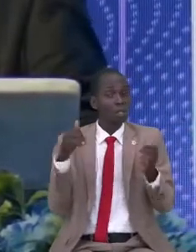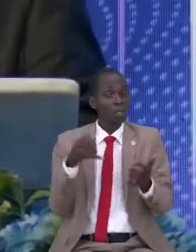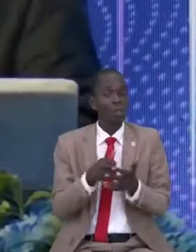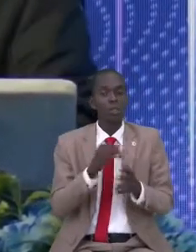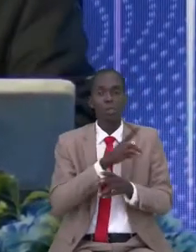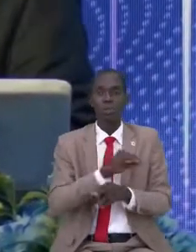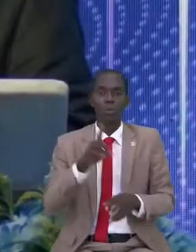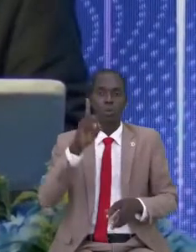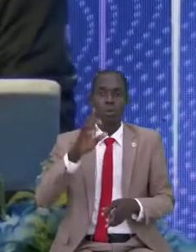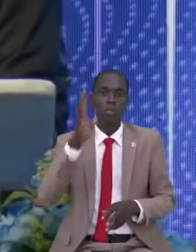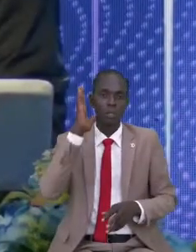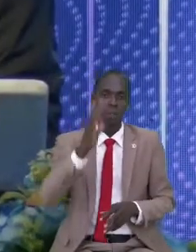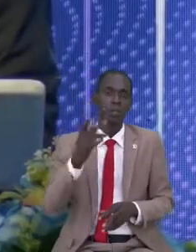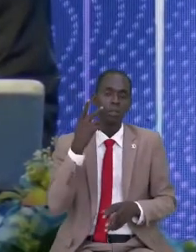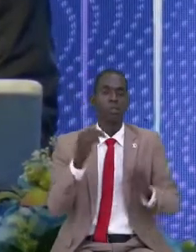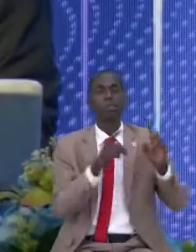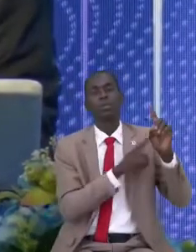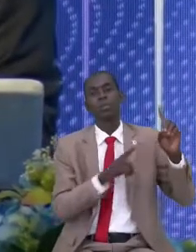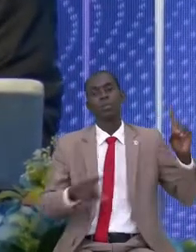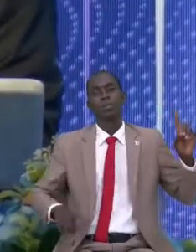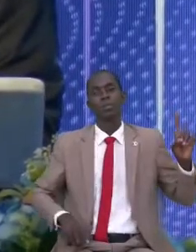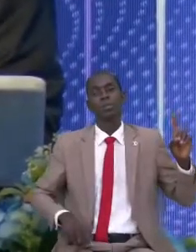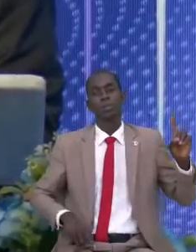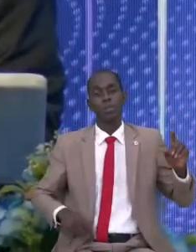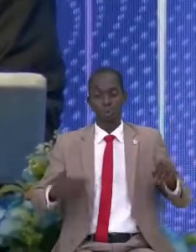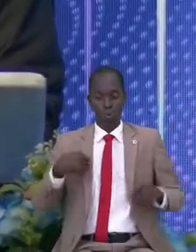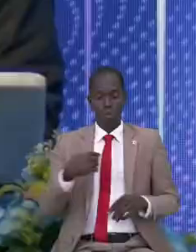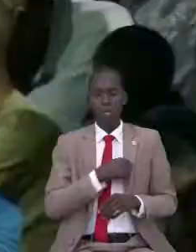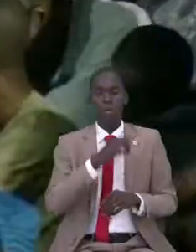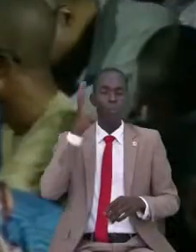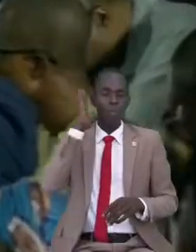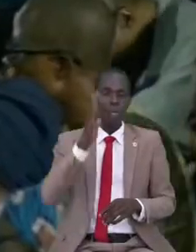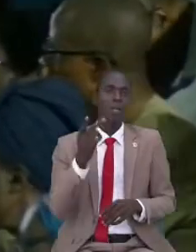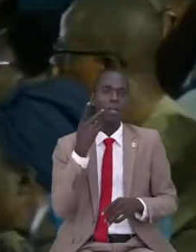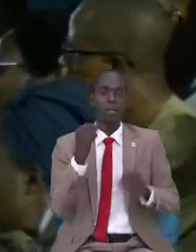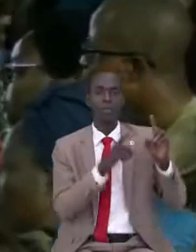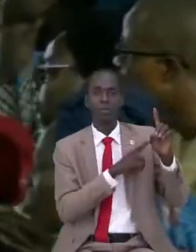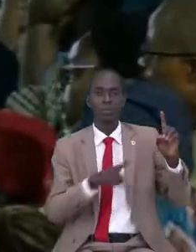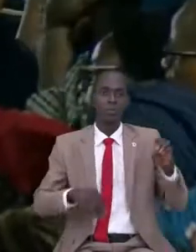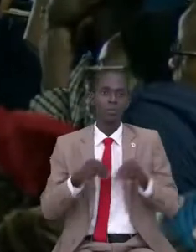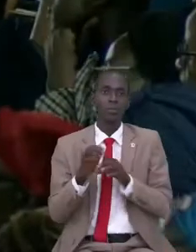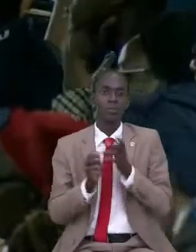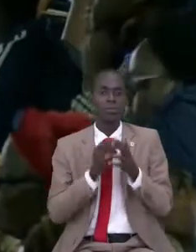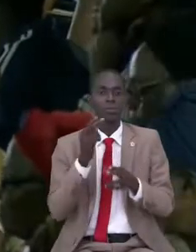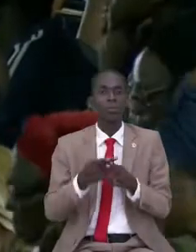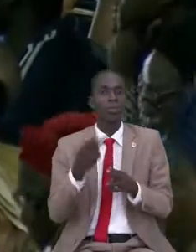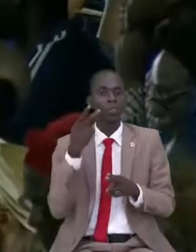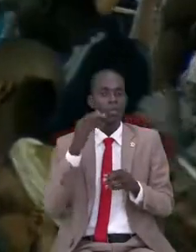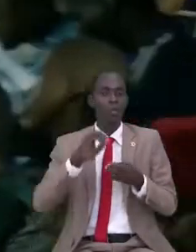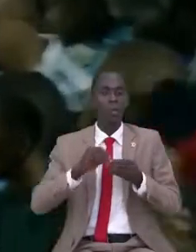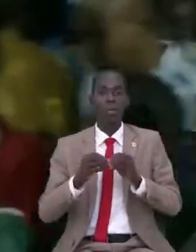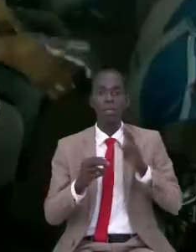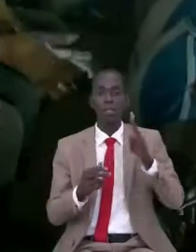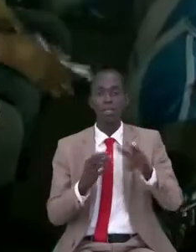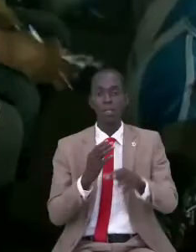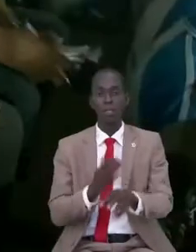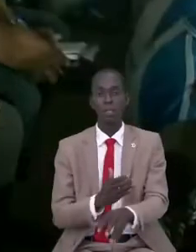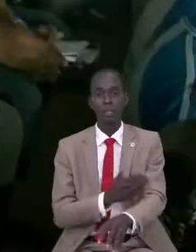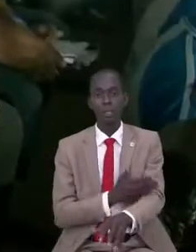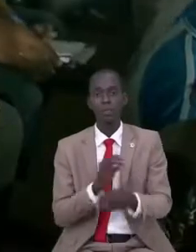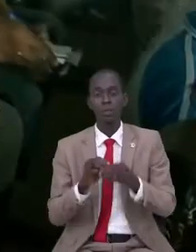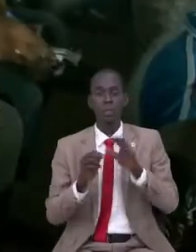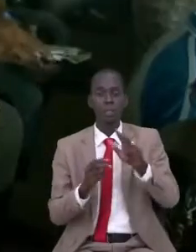man shall see the Lord. We shall see the Lord. Look at number three here. Number three